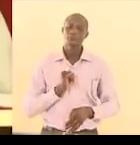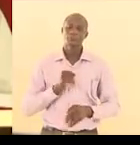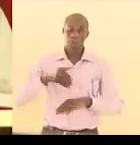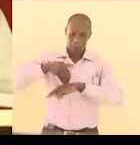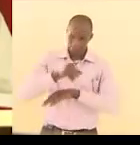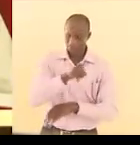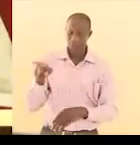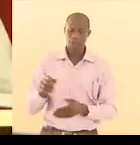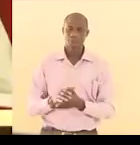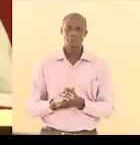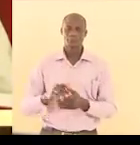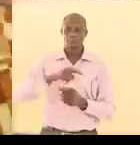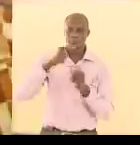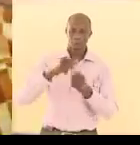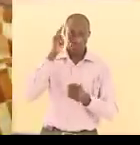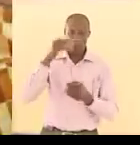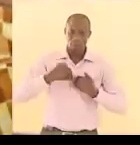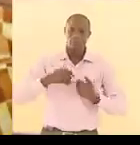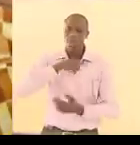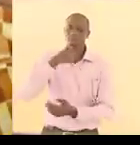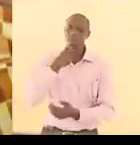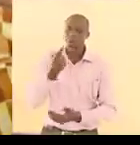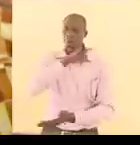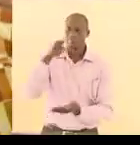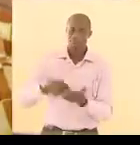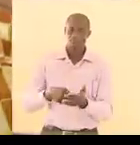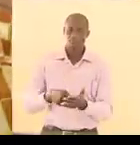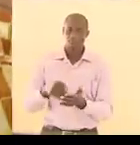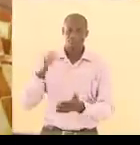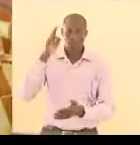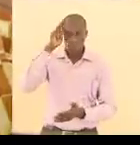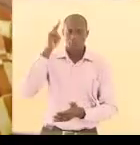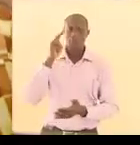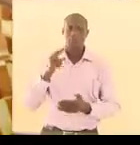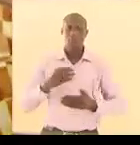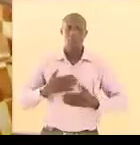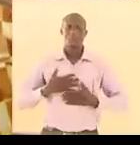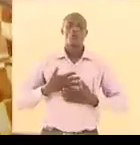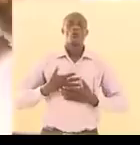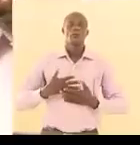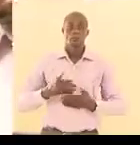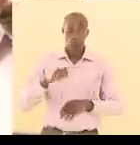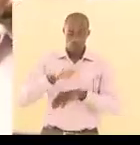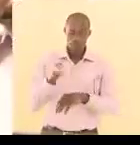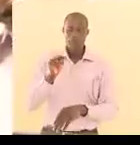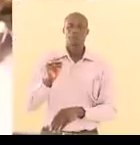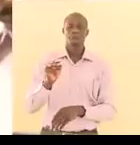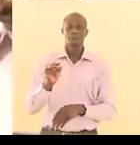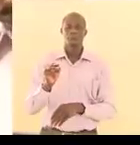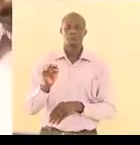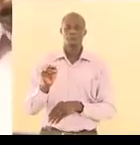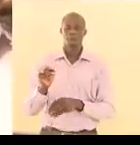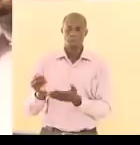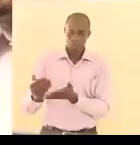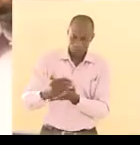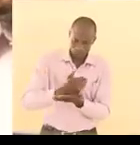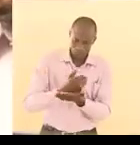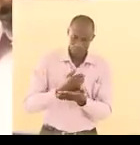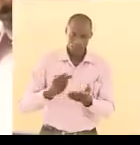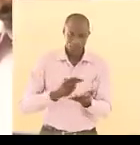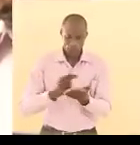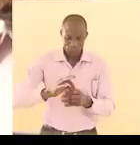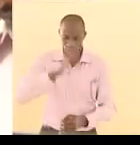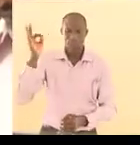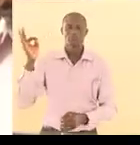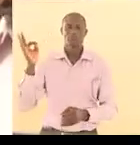I send you." And when he had said this, he breathed on them and said to them, "Receive